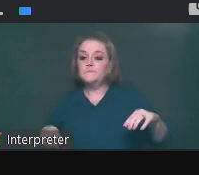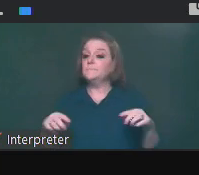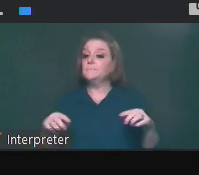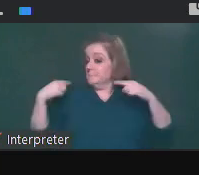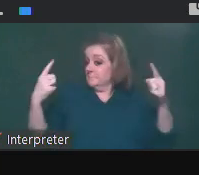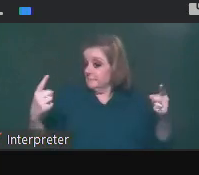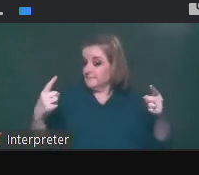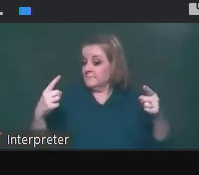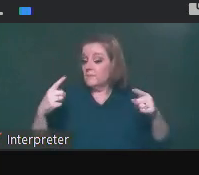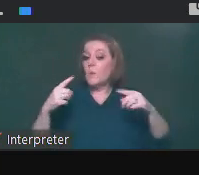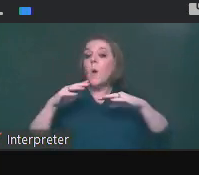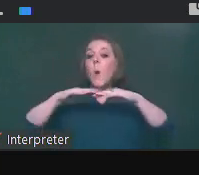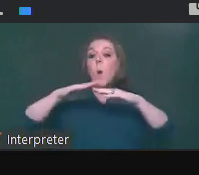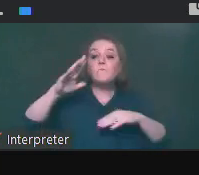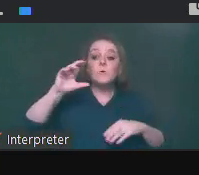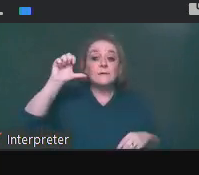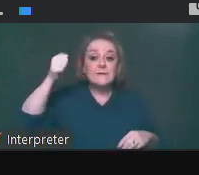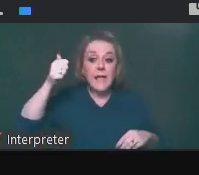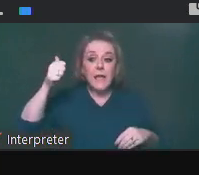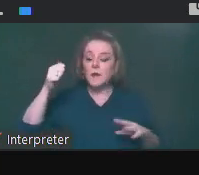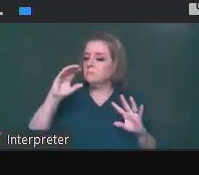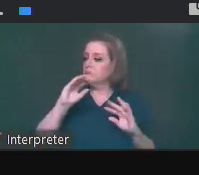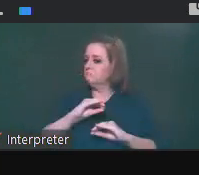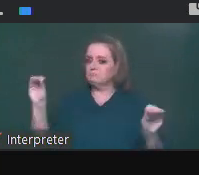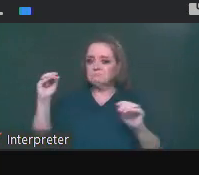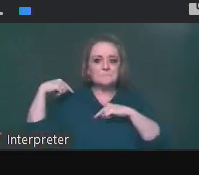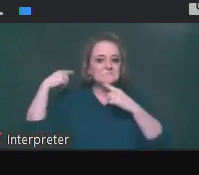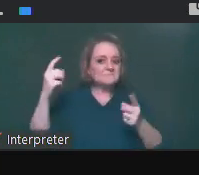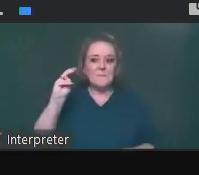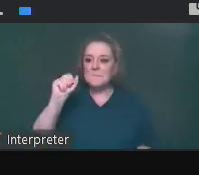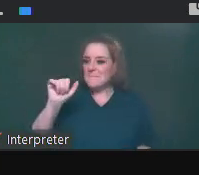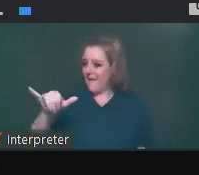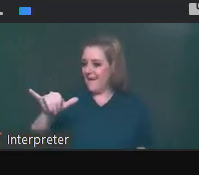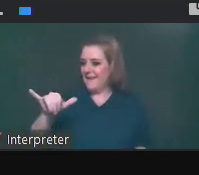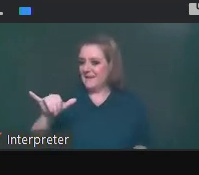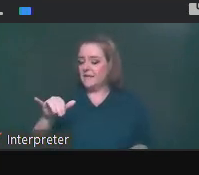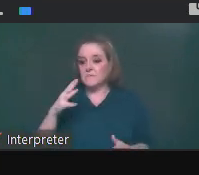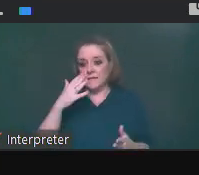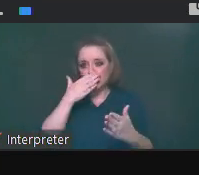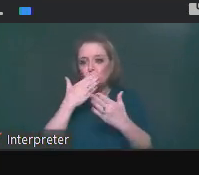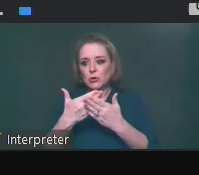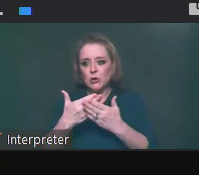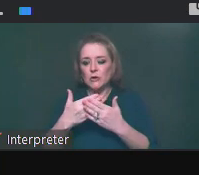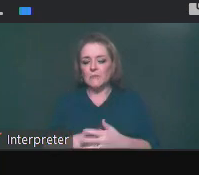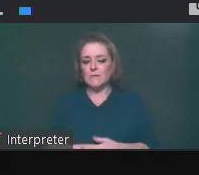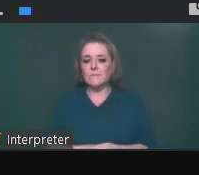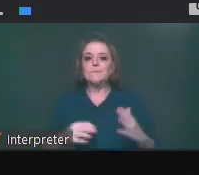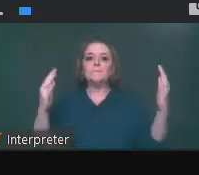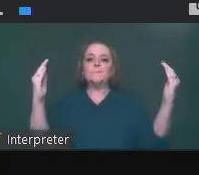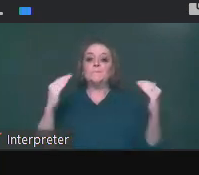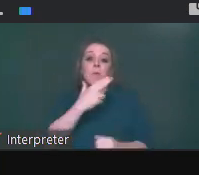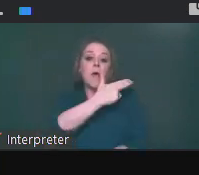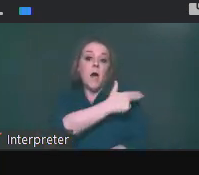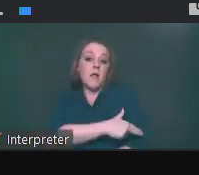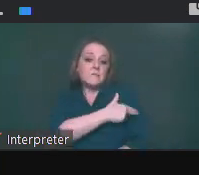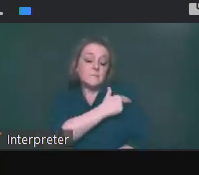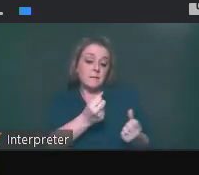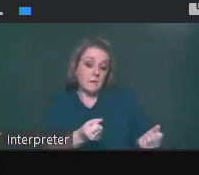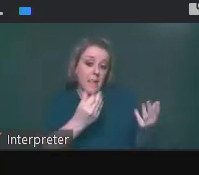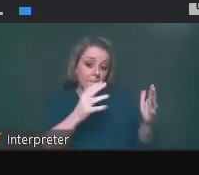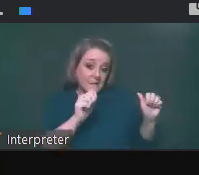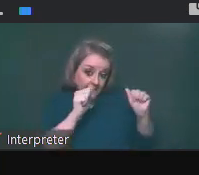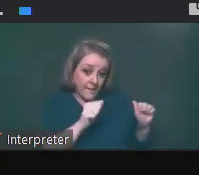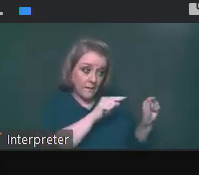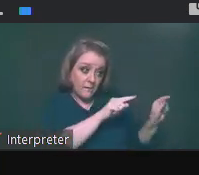new cases on any day this month. So that's very positive. Hospital data, our hospitals remain